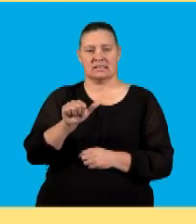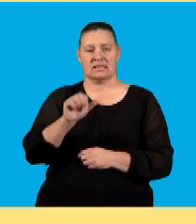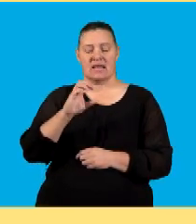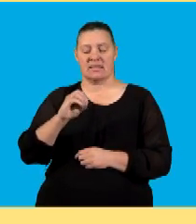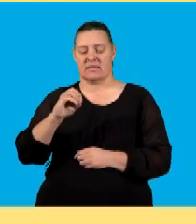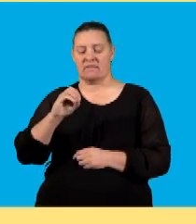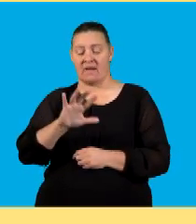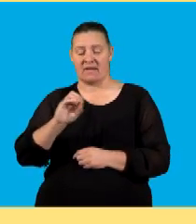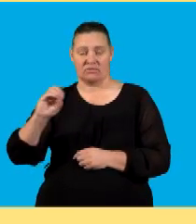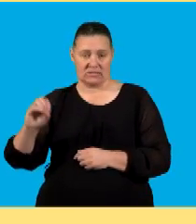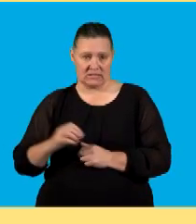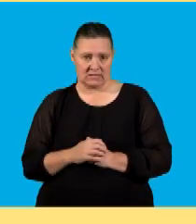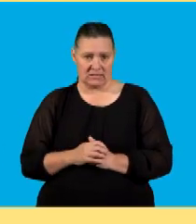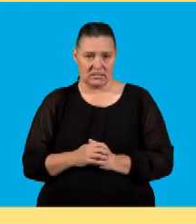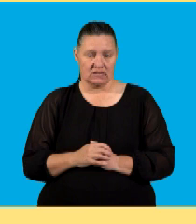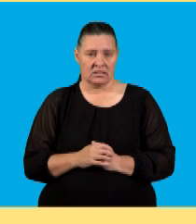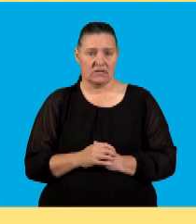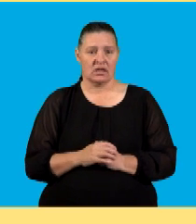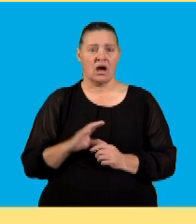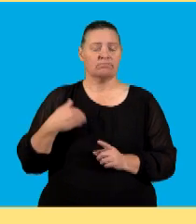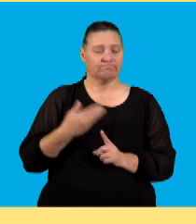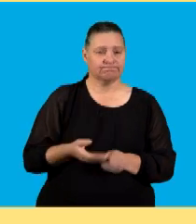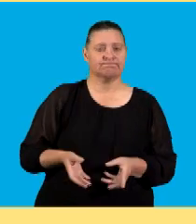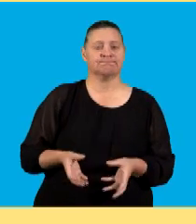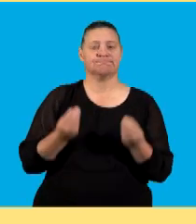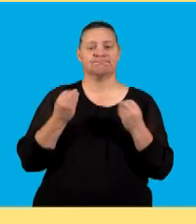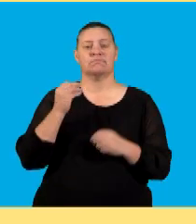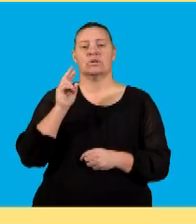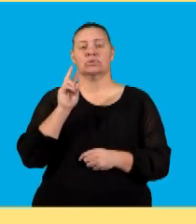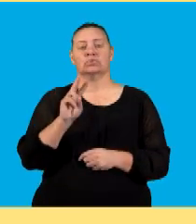of 16,500 until she reaches